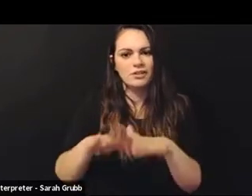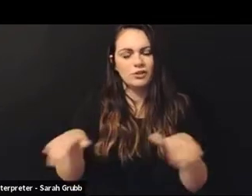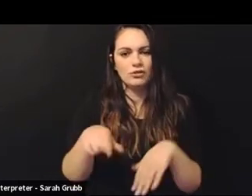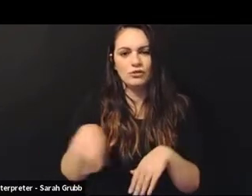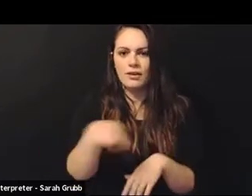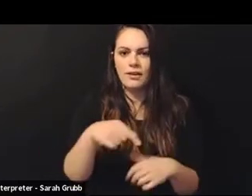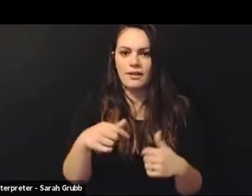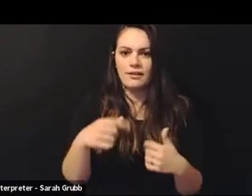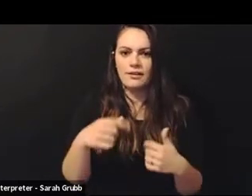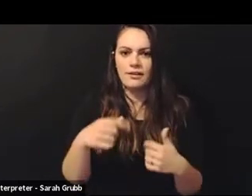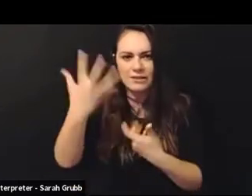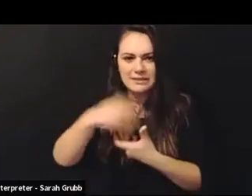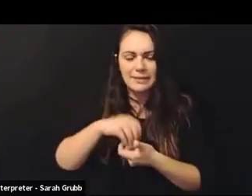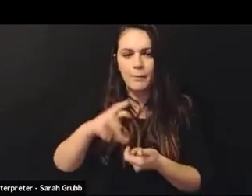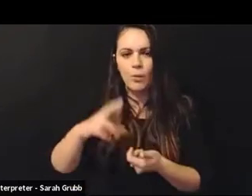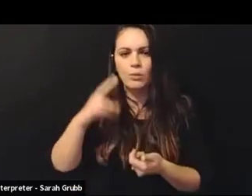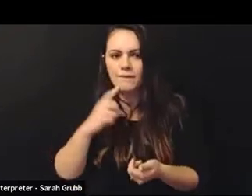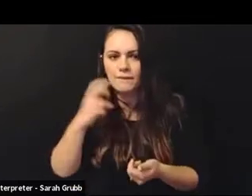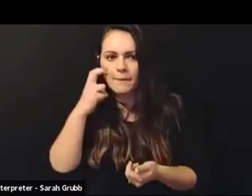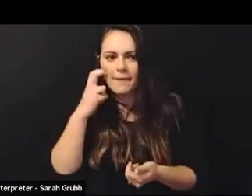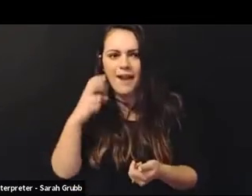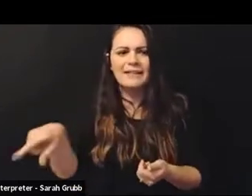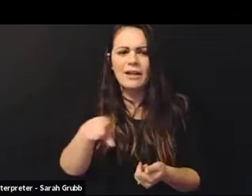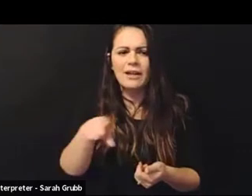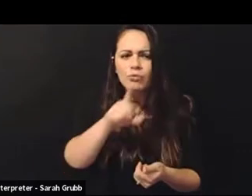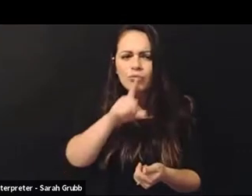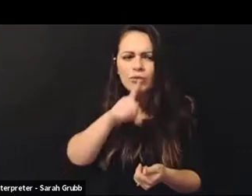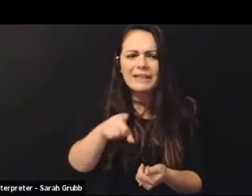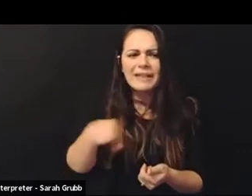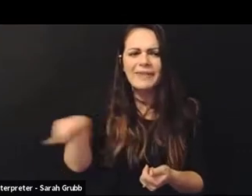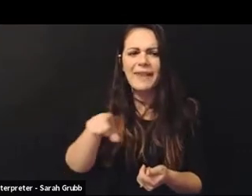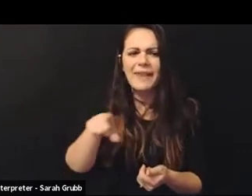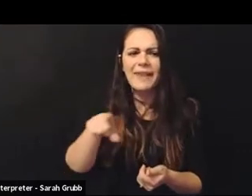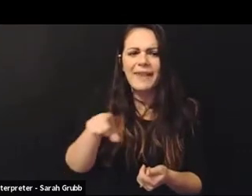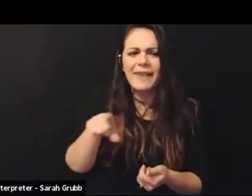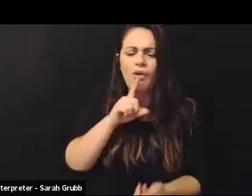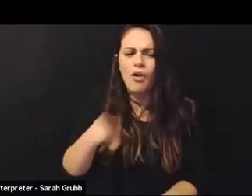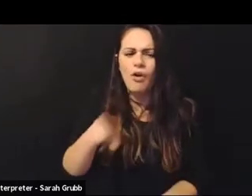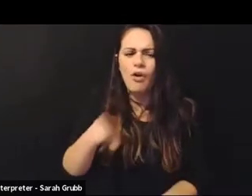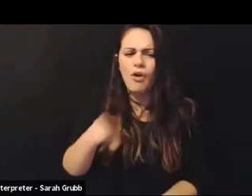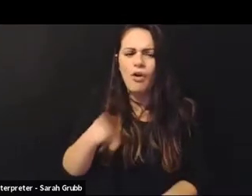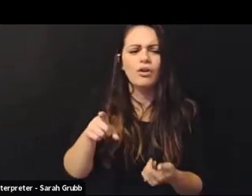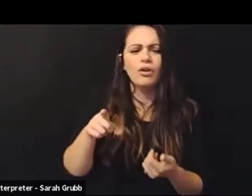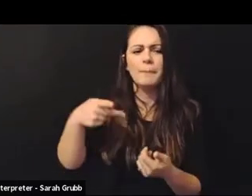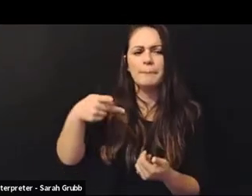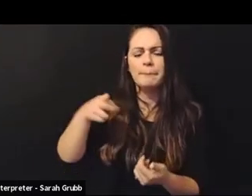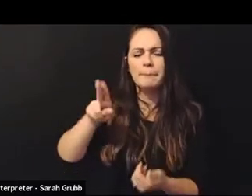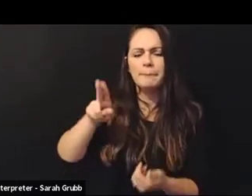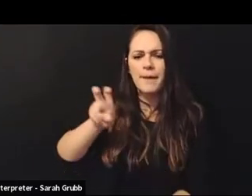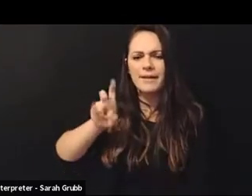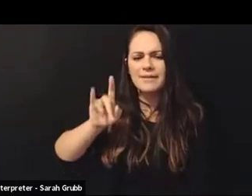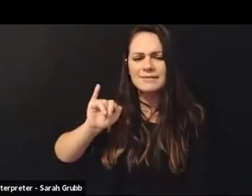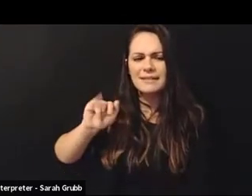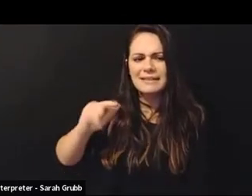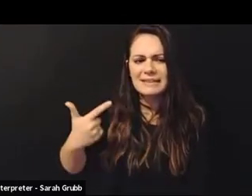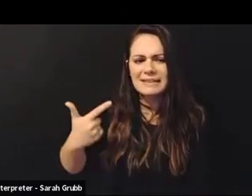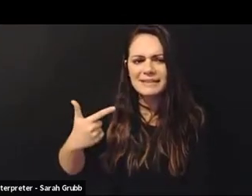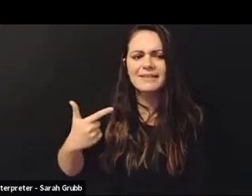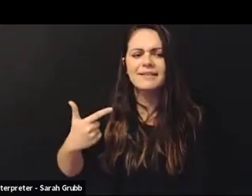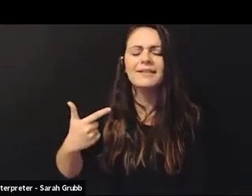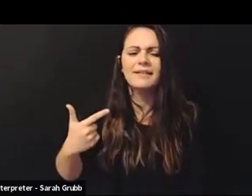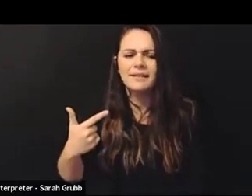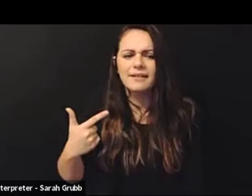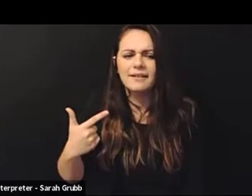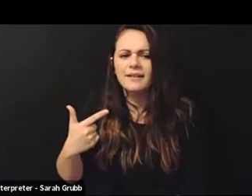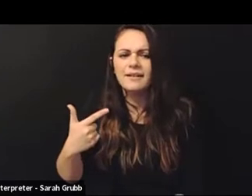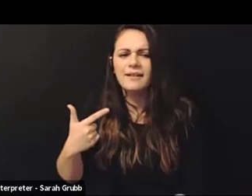really puzzling. And if you've been coming to any of these sessions and listening to some of the great presenters they've had, you know, everyone talks about that,